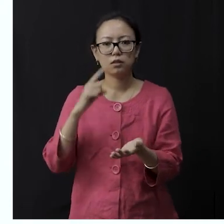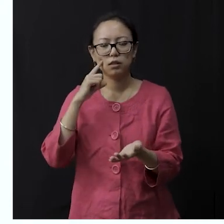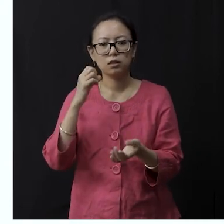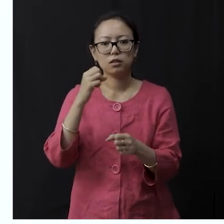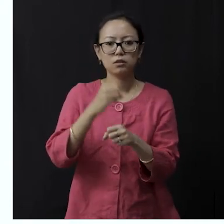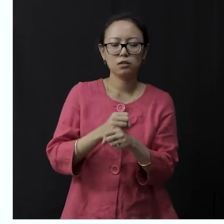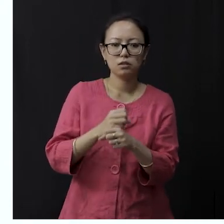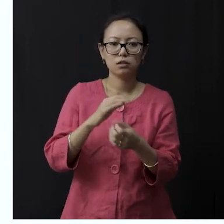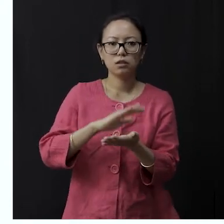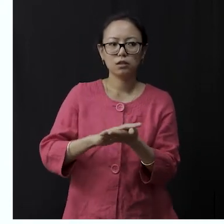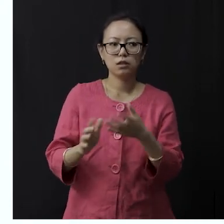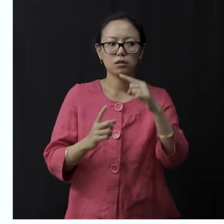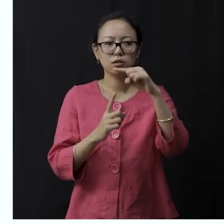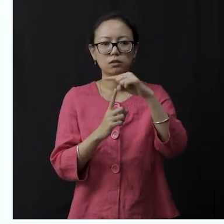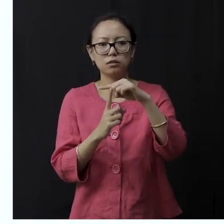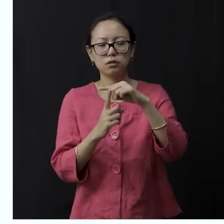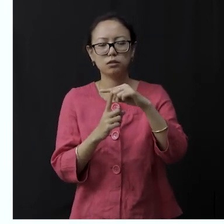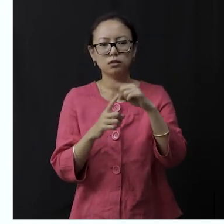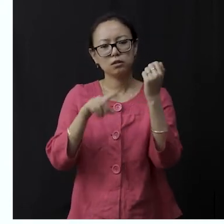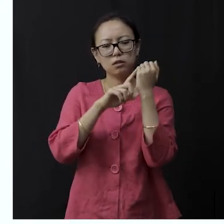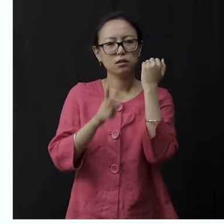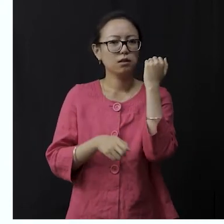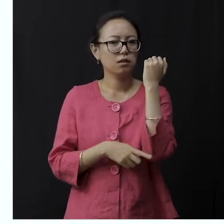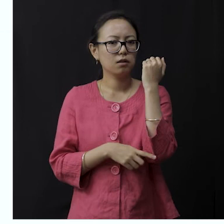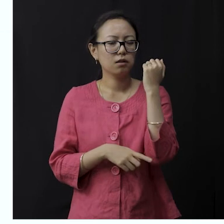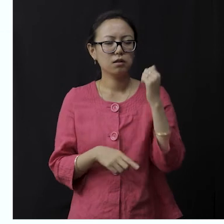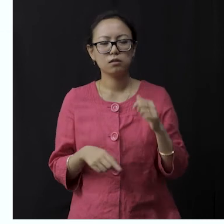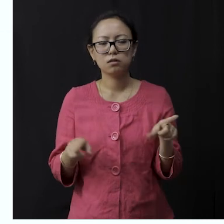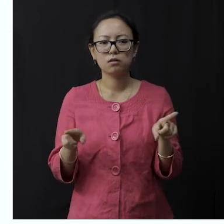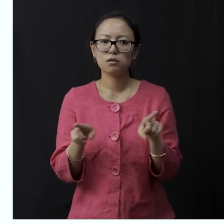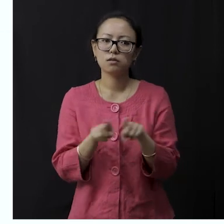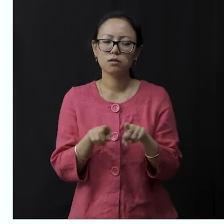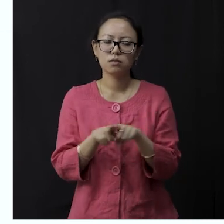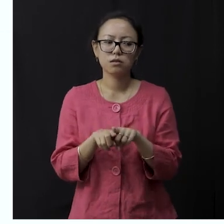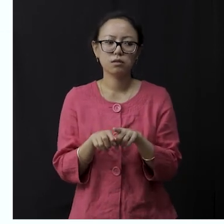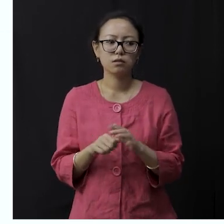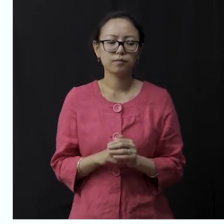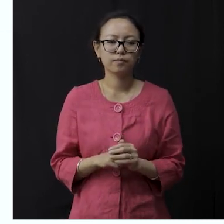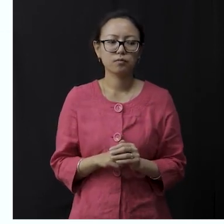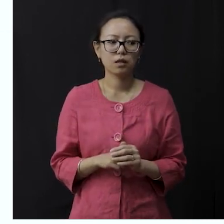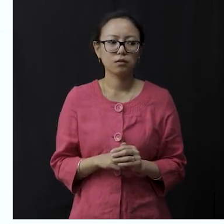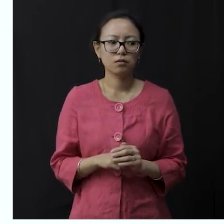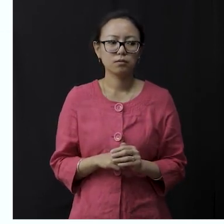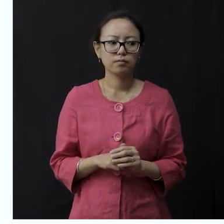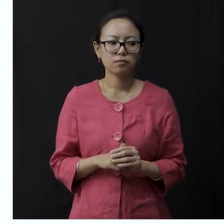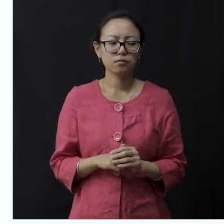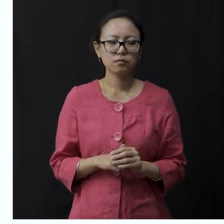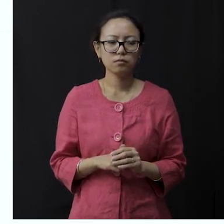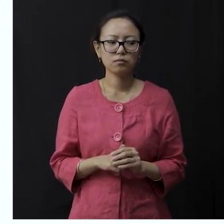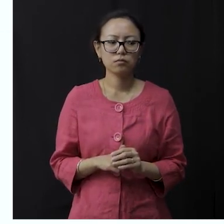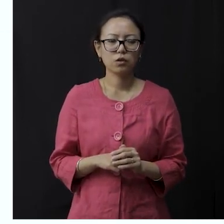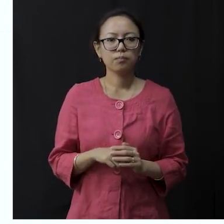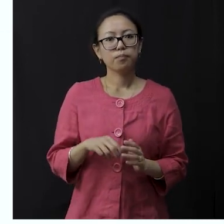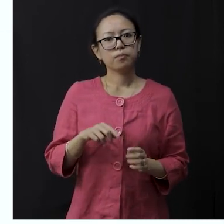night. Right, night. They have similar ending, right? That means the right